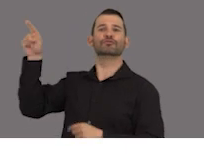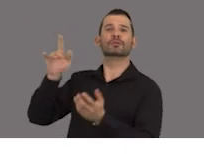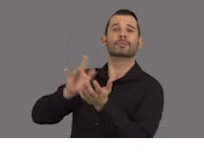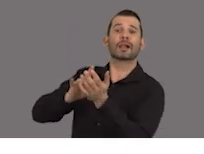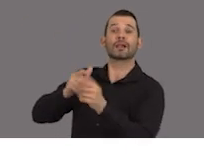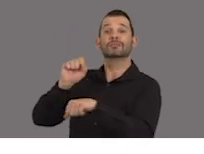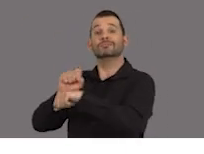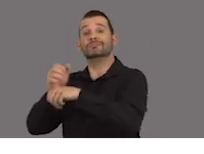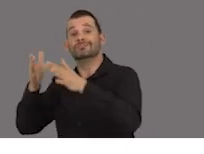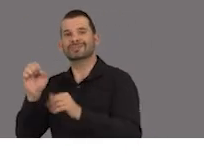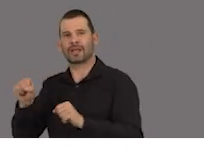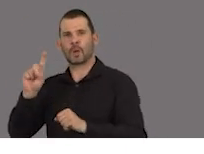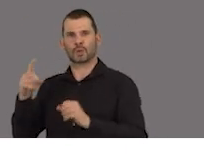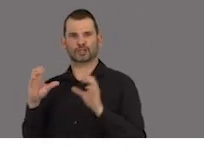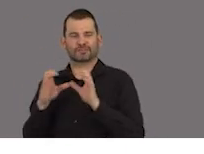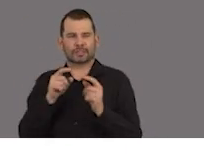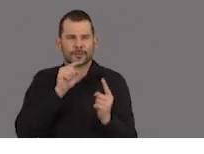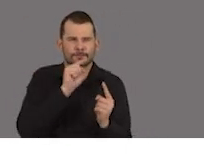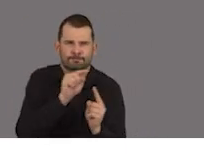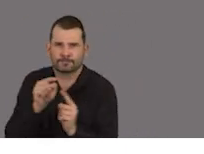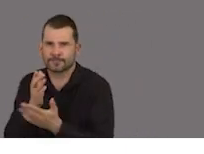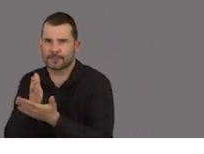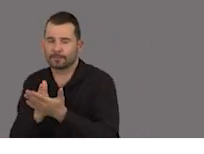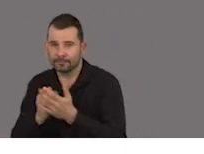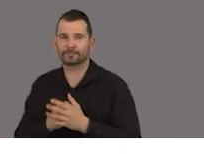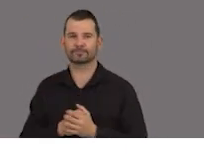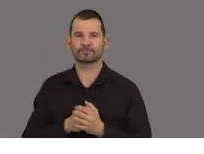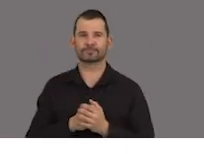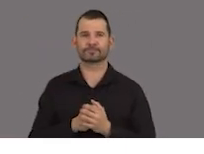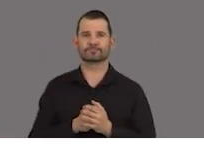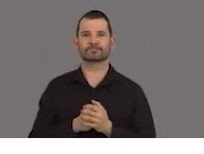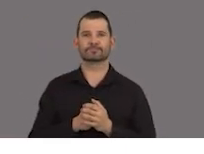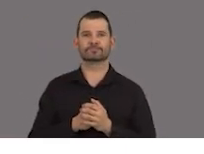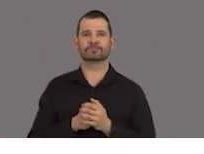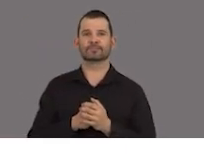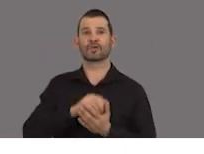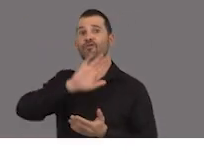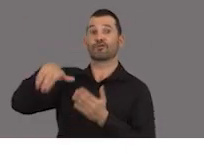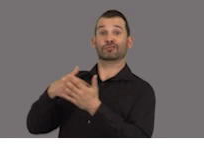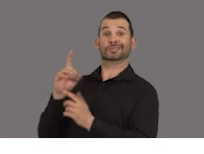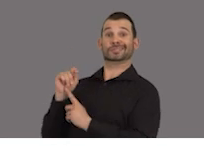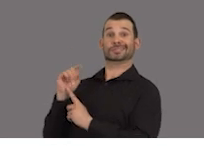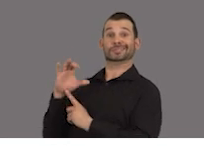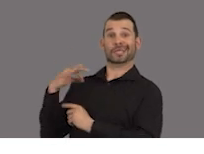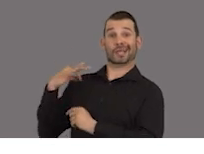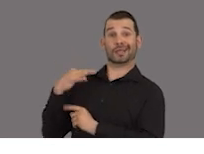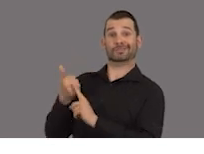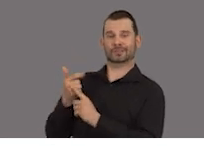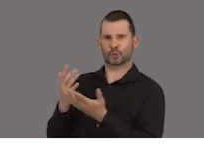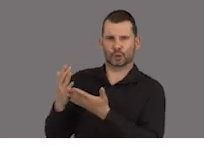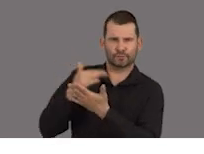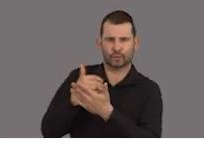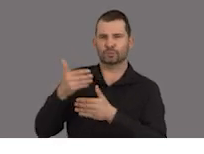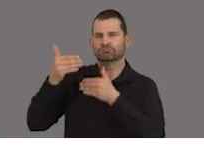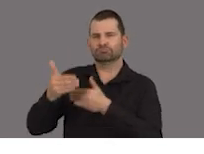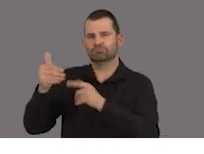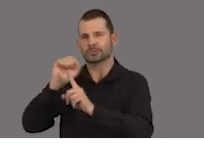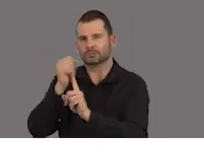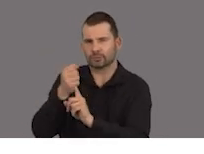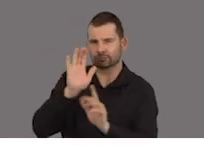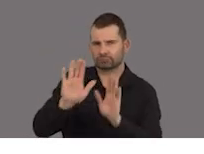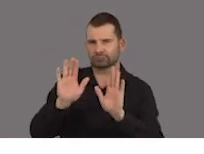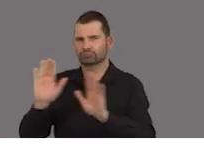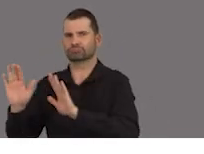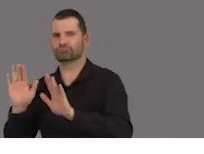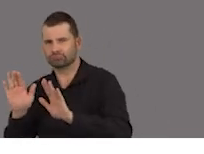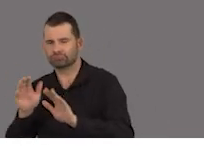medical practitioners can only certify certain categories. All DTC applications are reviewed on a